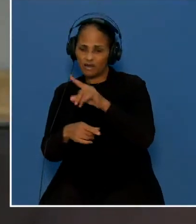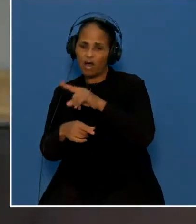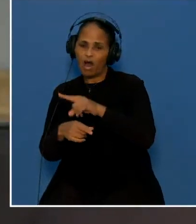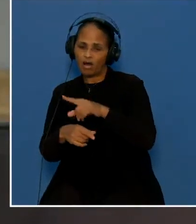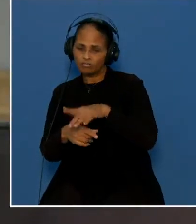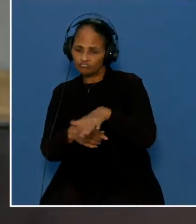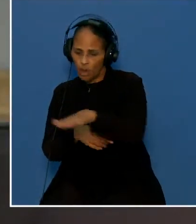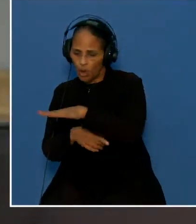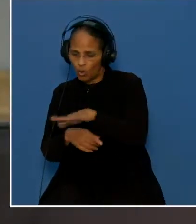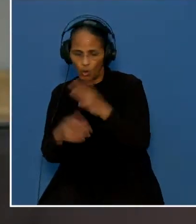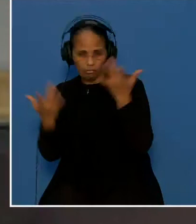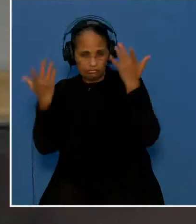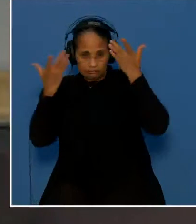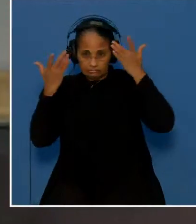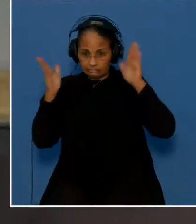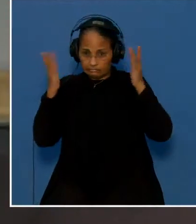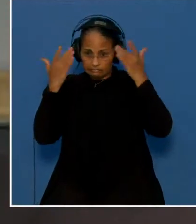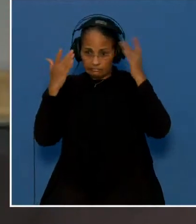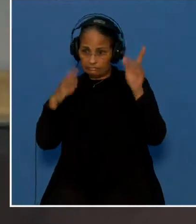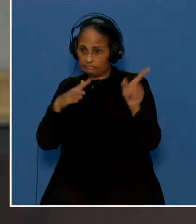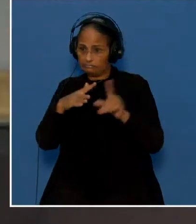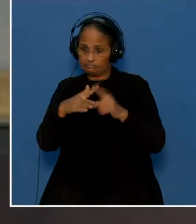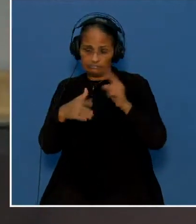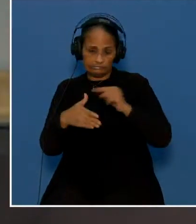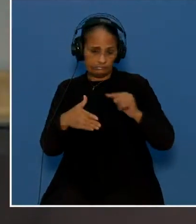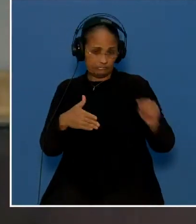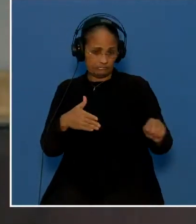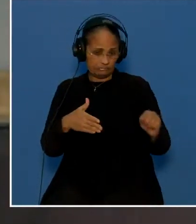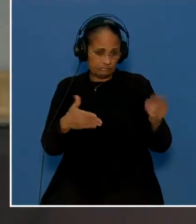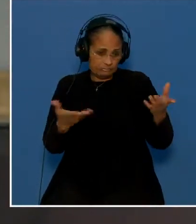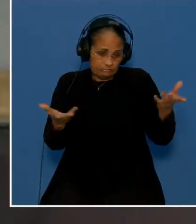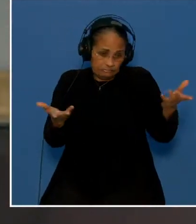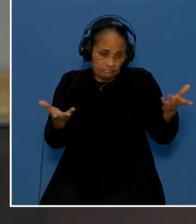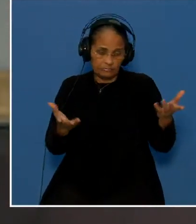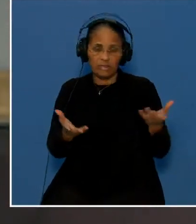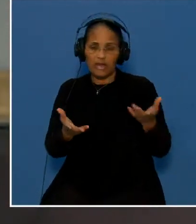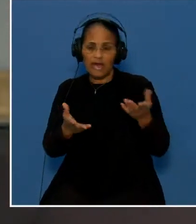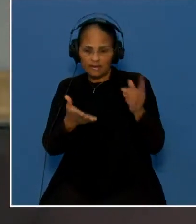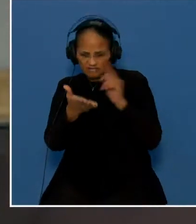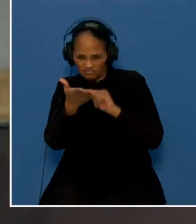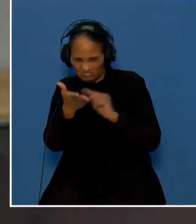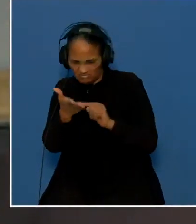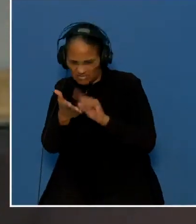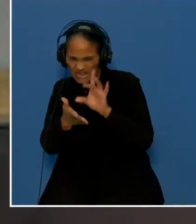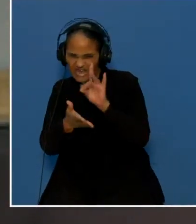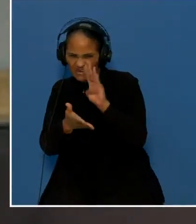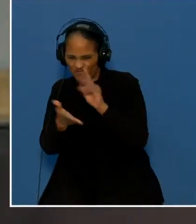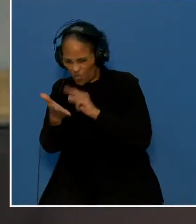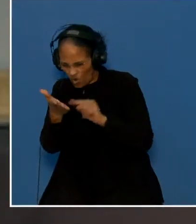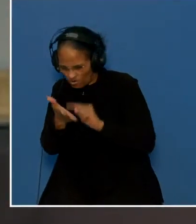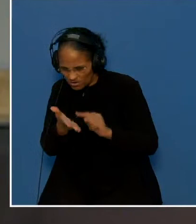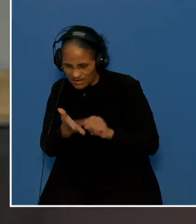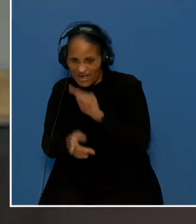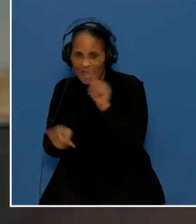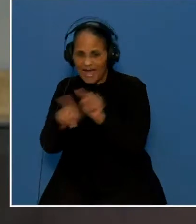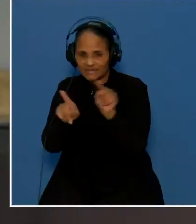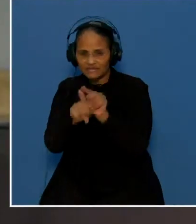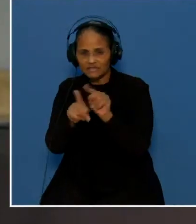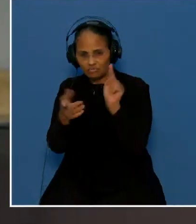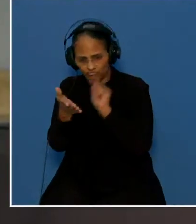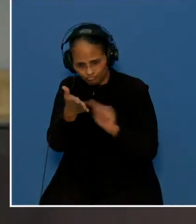with an unknown contact or source, and 84 are currently under investigation. As investigations